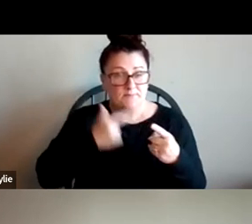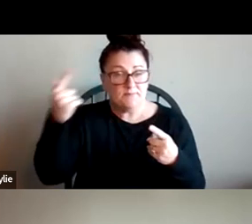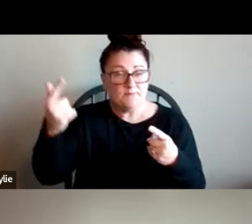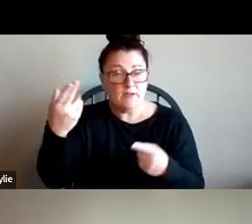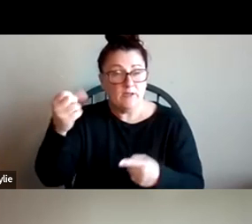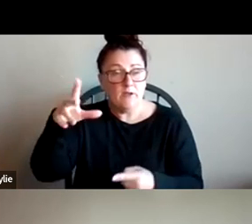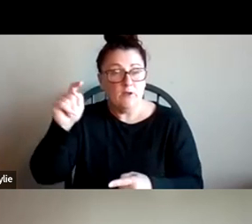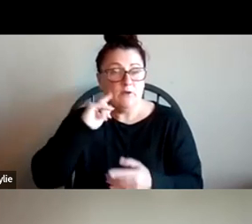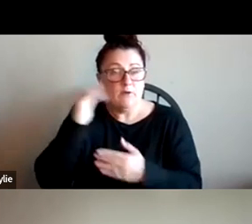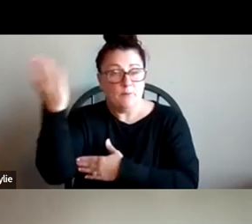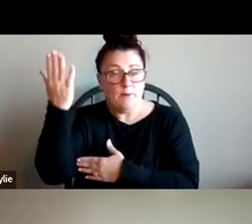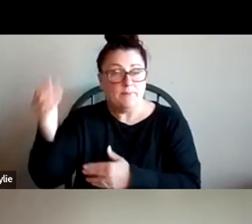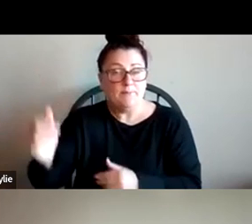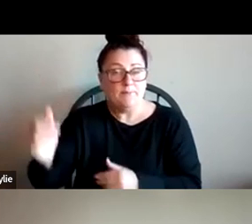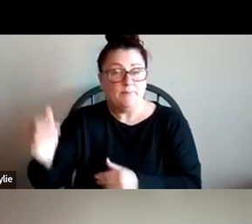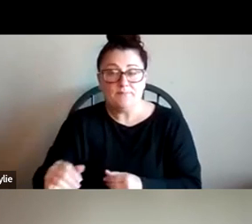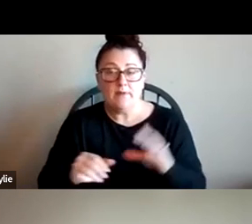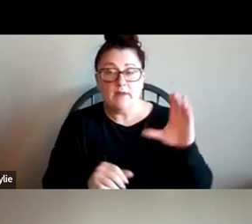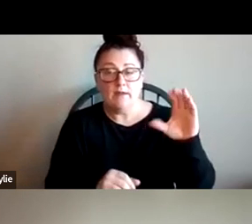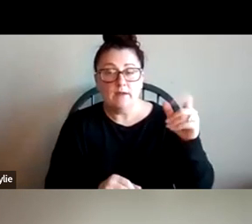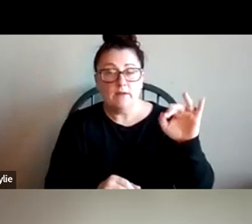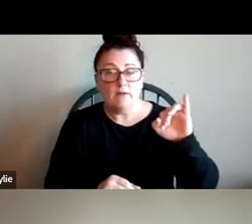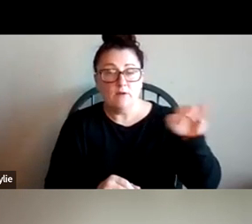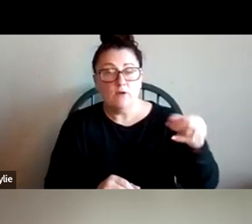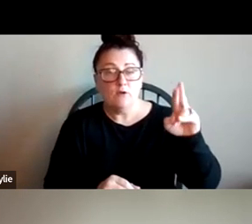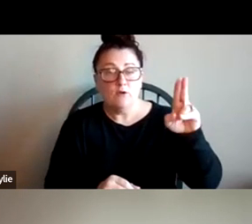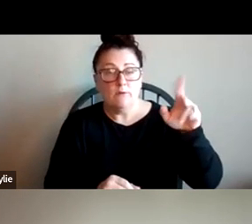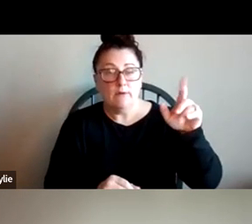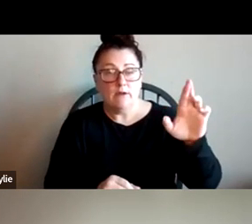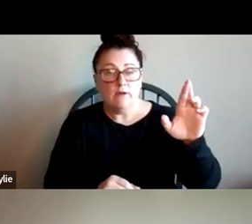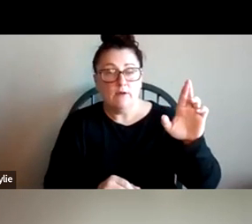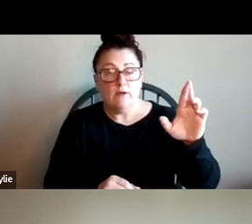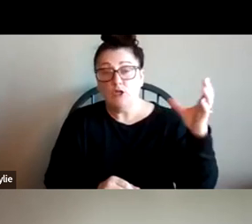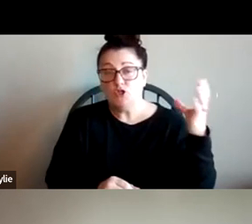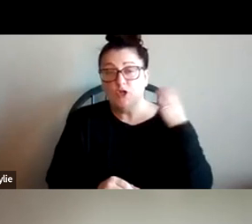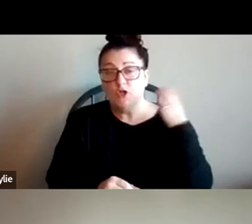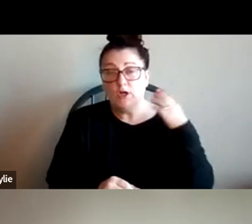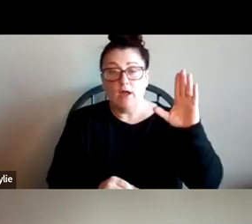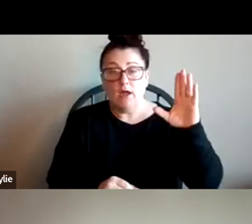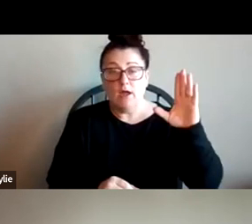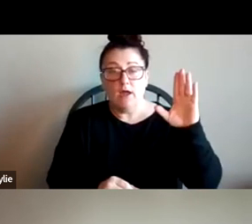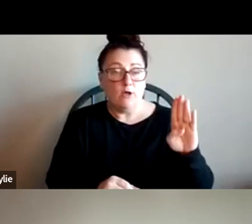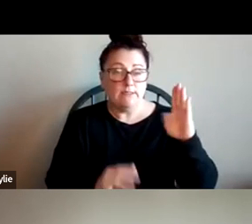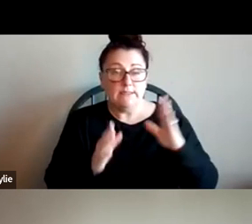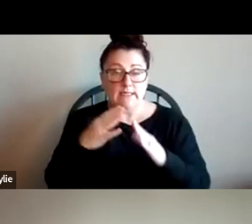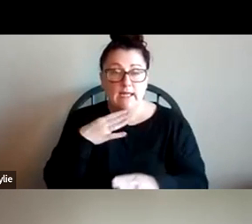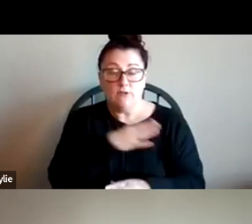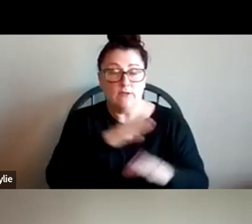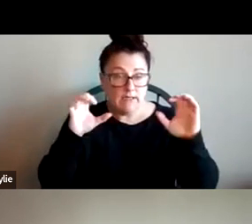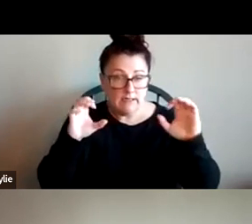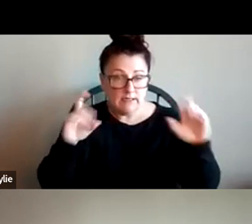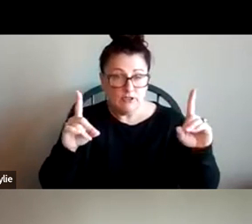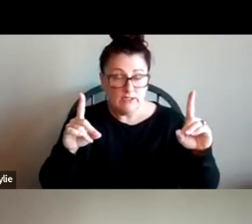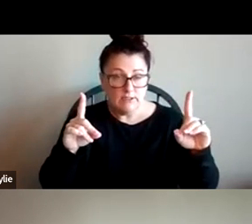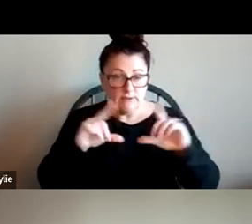hosts for this morning, Councillor Julia Mejia, Chair of the Boston City Council's Education Committee, and